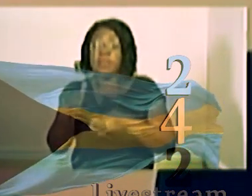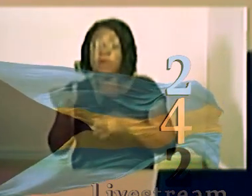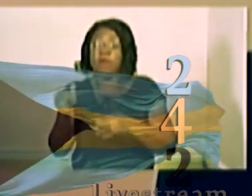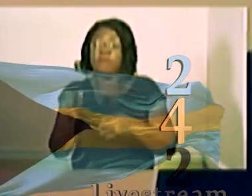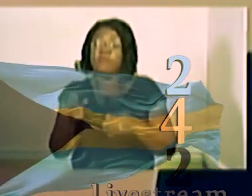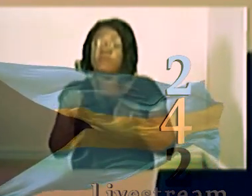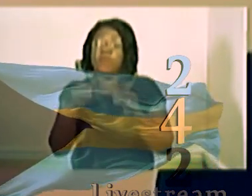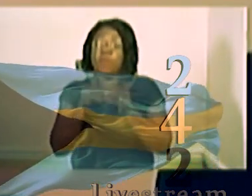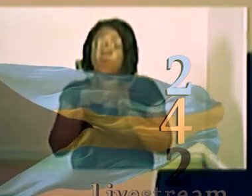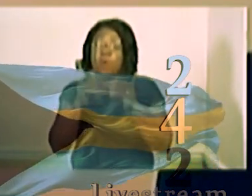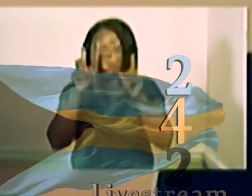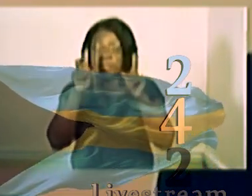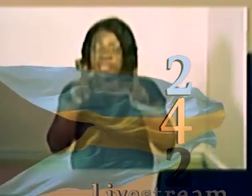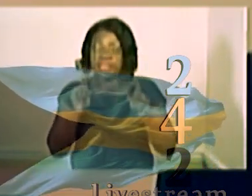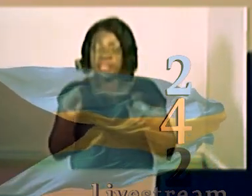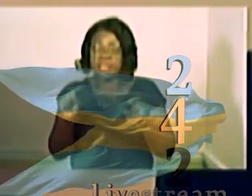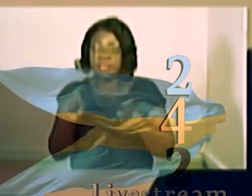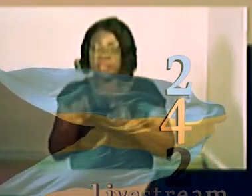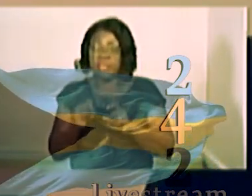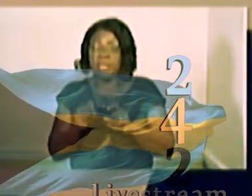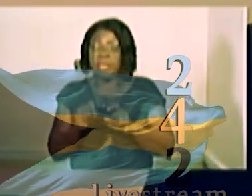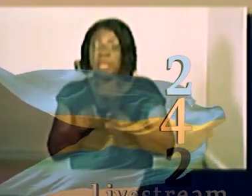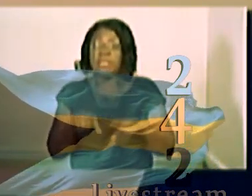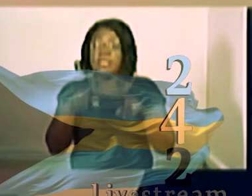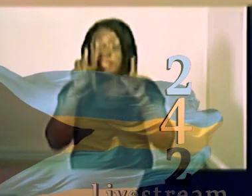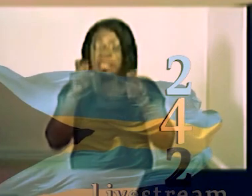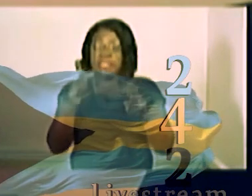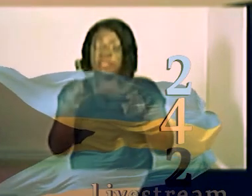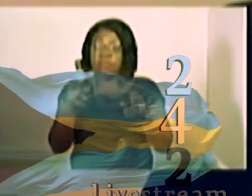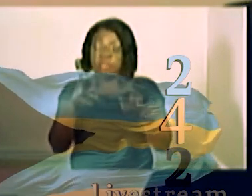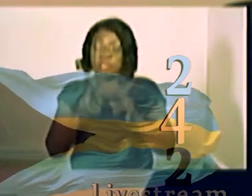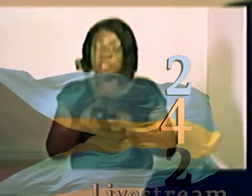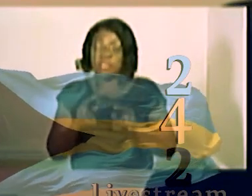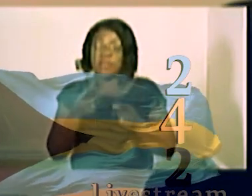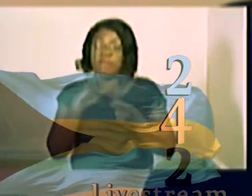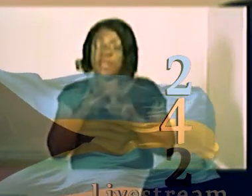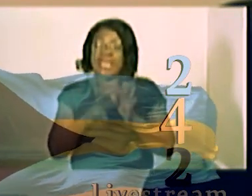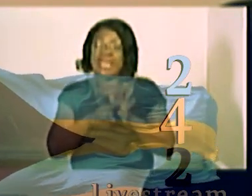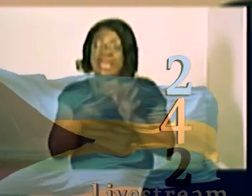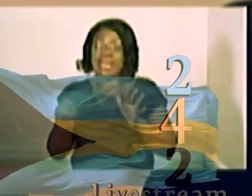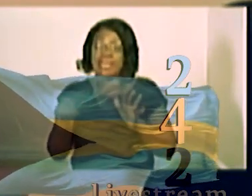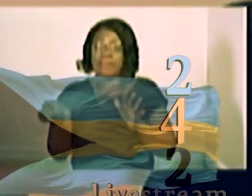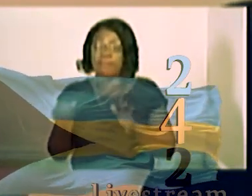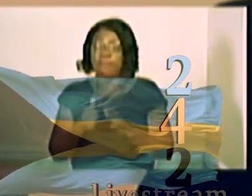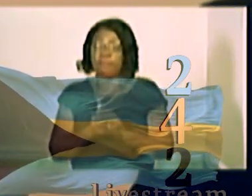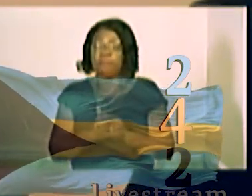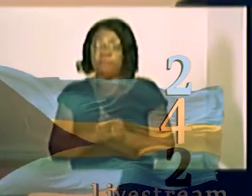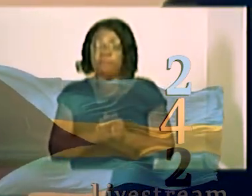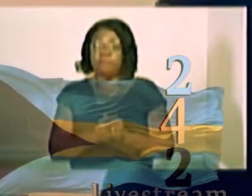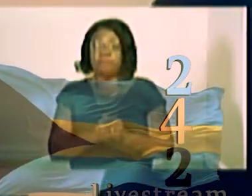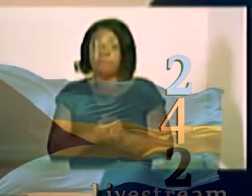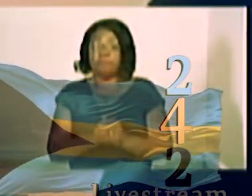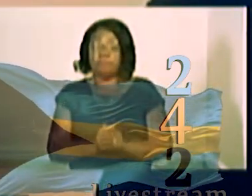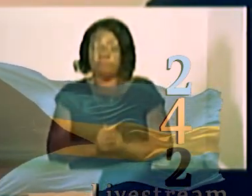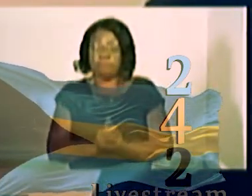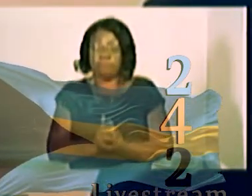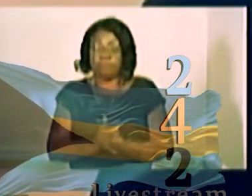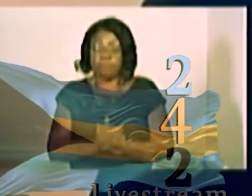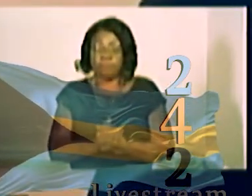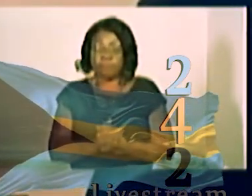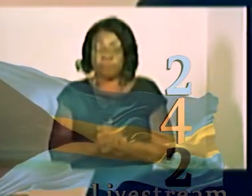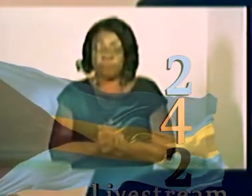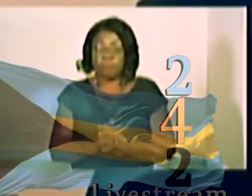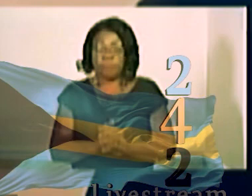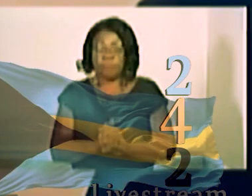investigations from 30 days ago, their test results have been negative. Thank you. Thank you. One more question for you, Doctor.